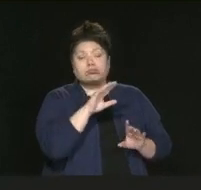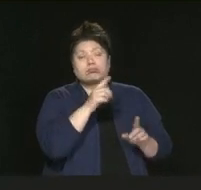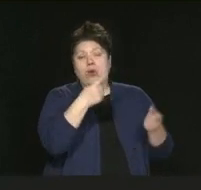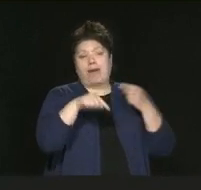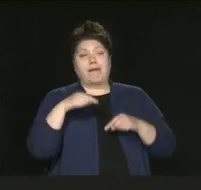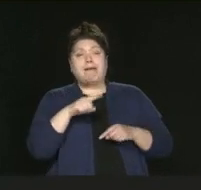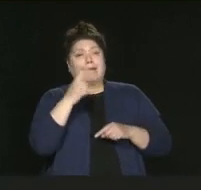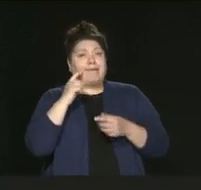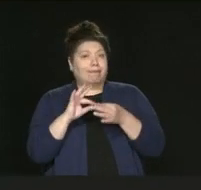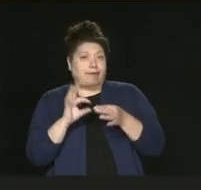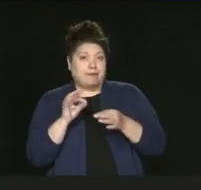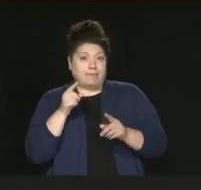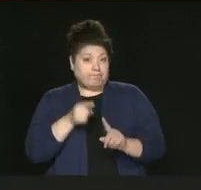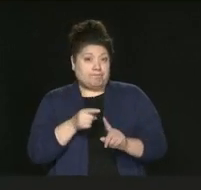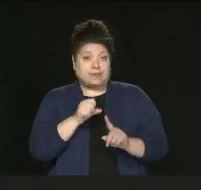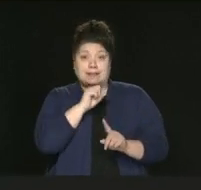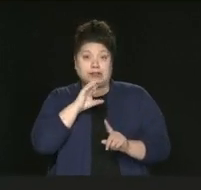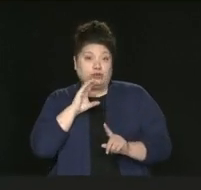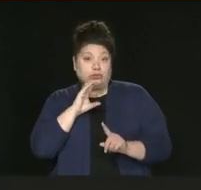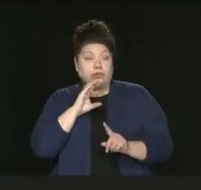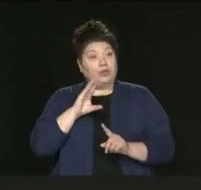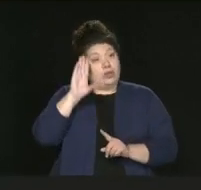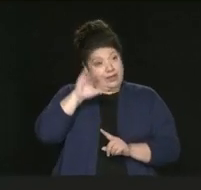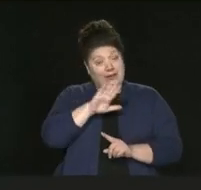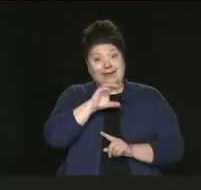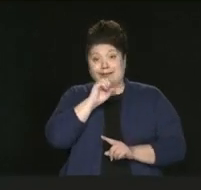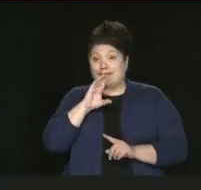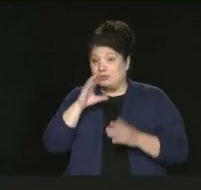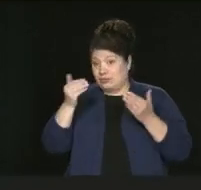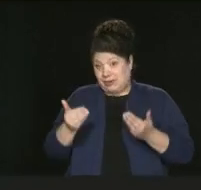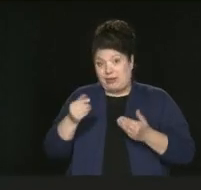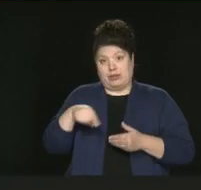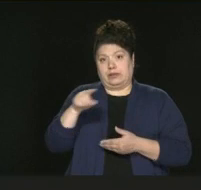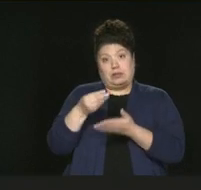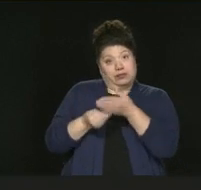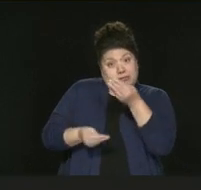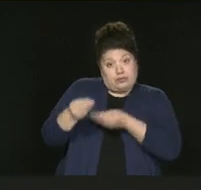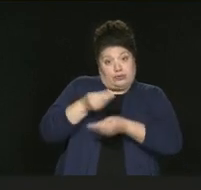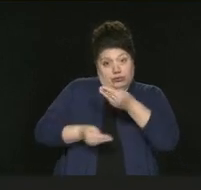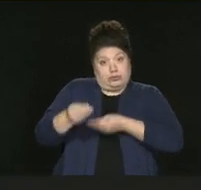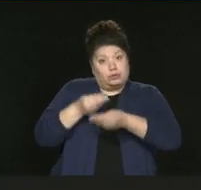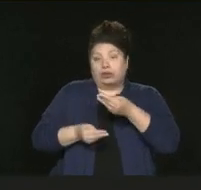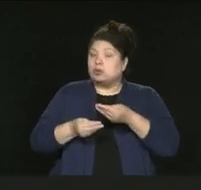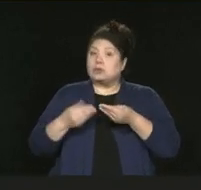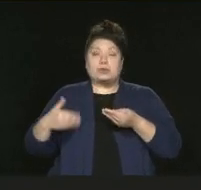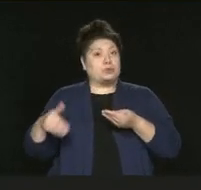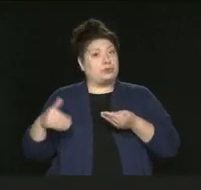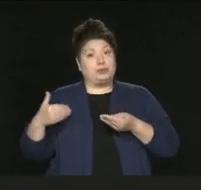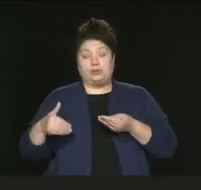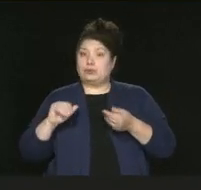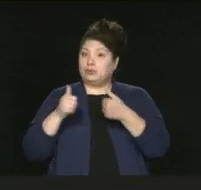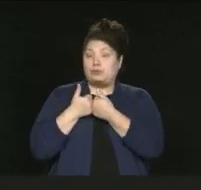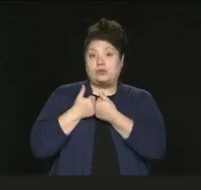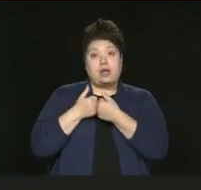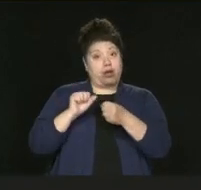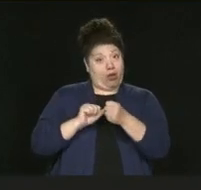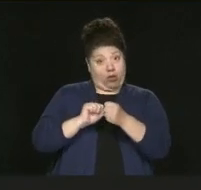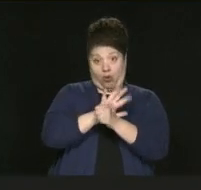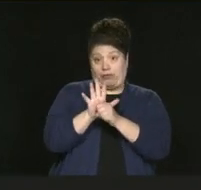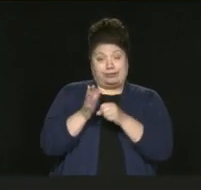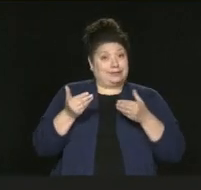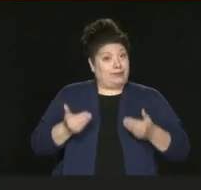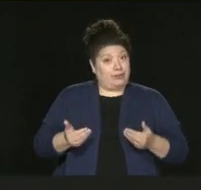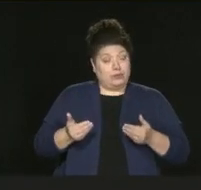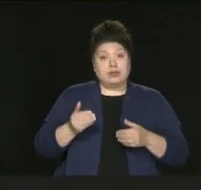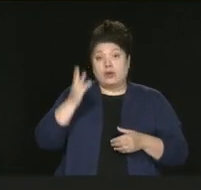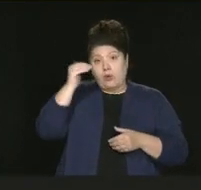purchasing ability has diminished during the crisis because they are on fixed income often? And if so, have you been able to quantify or